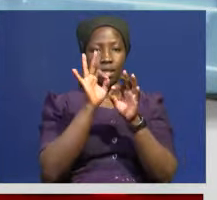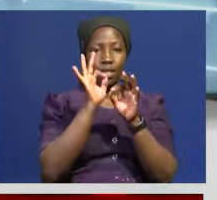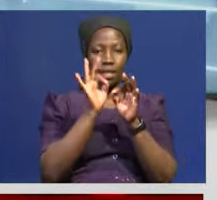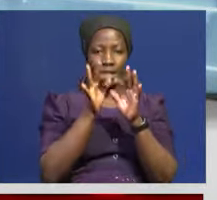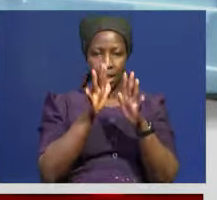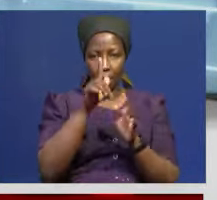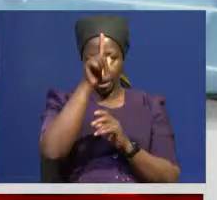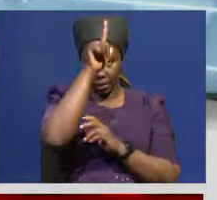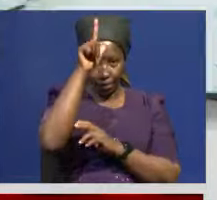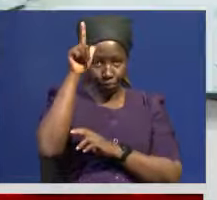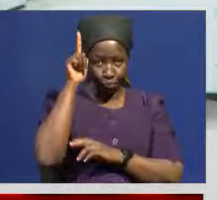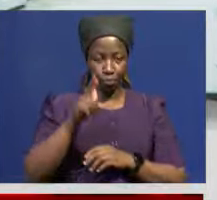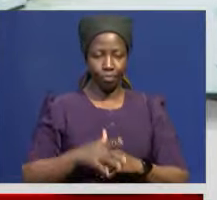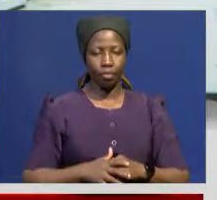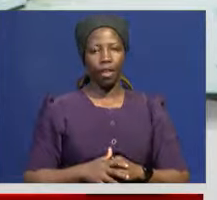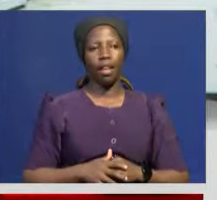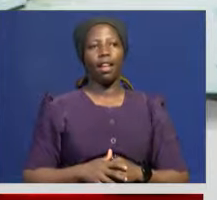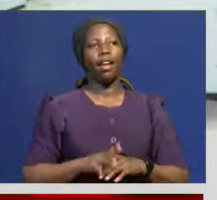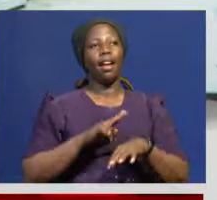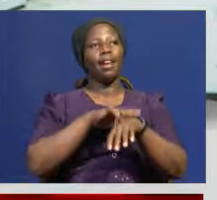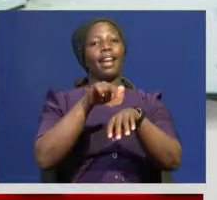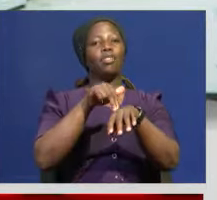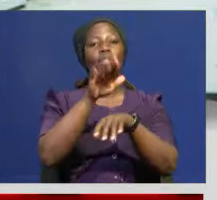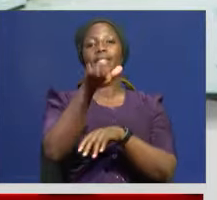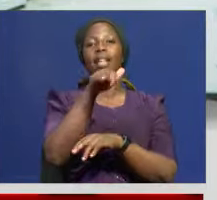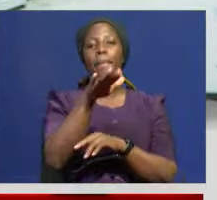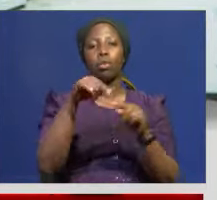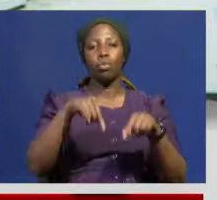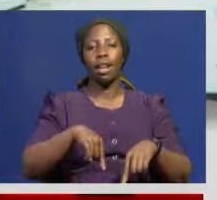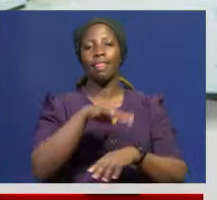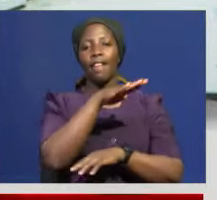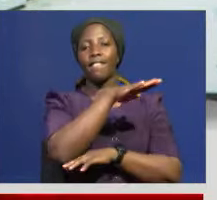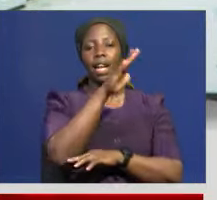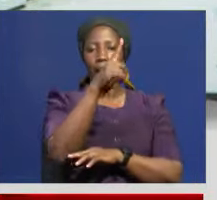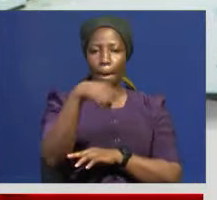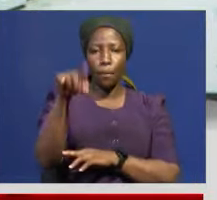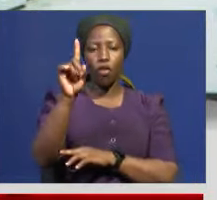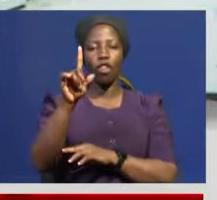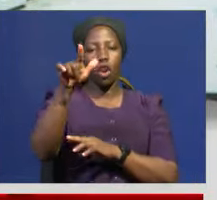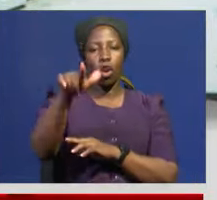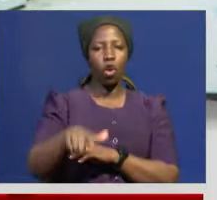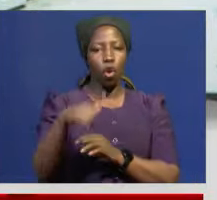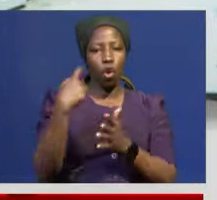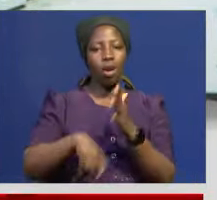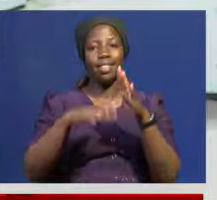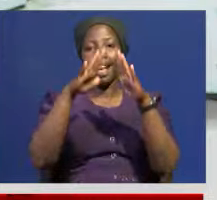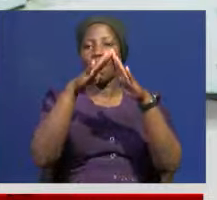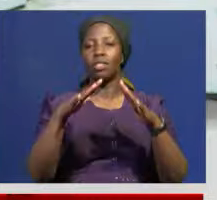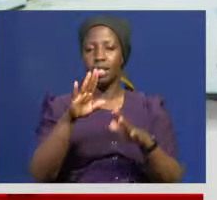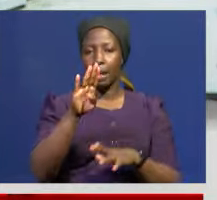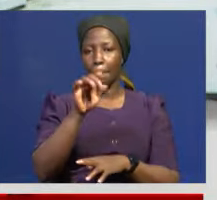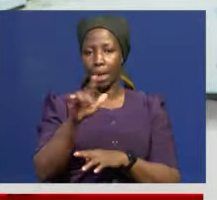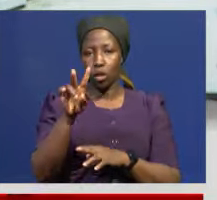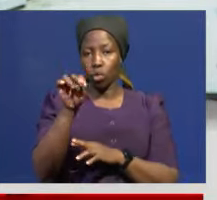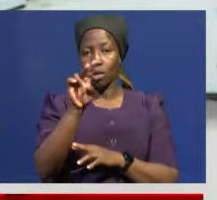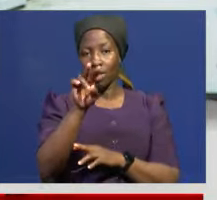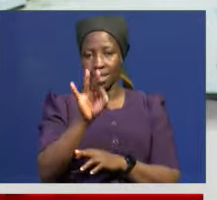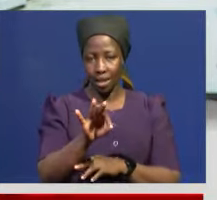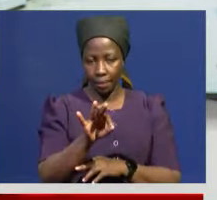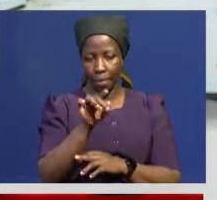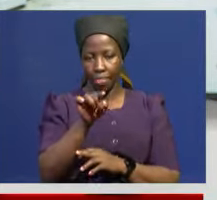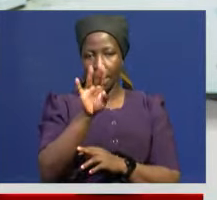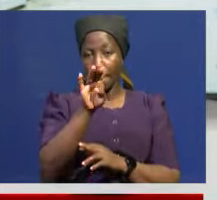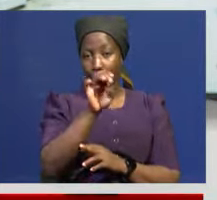Moura. Now, the National Assembly has this evening approved the Affordable Housing Bill of 2023. The